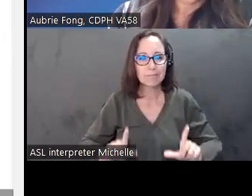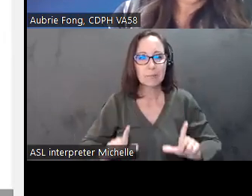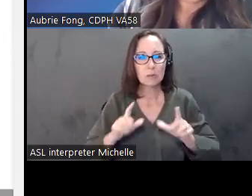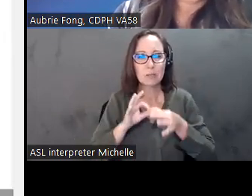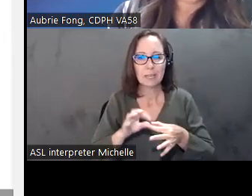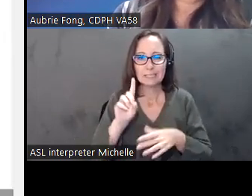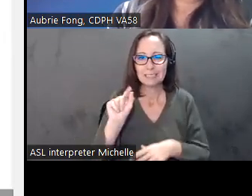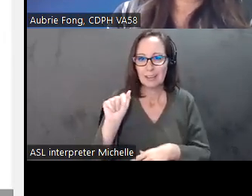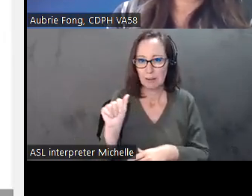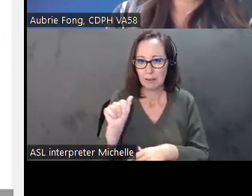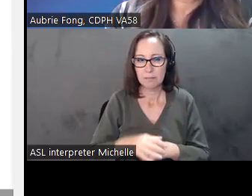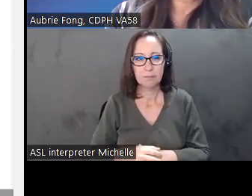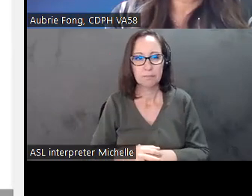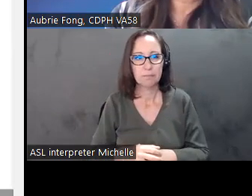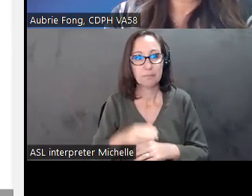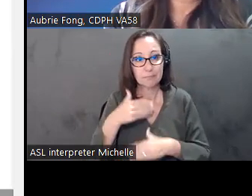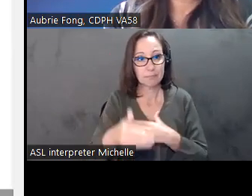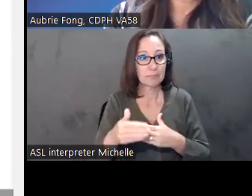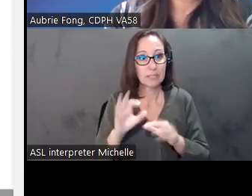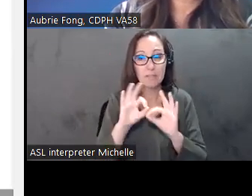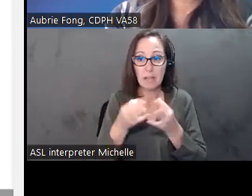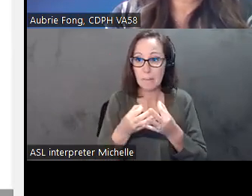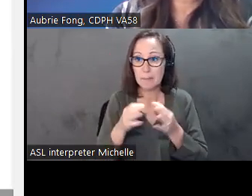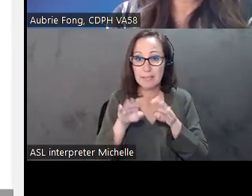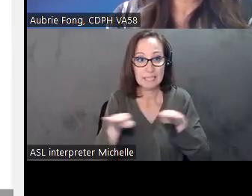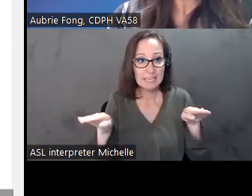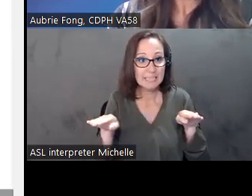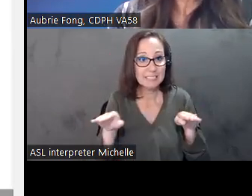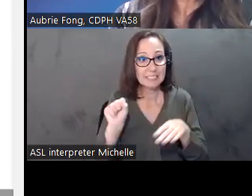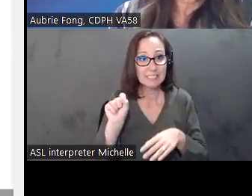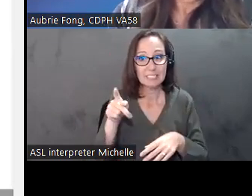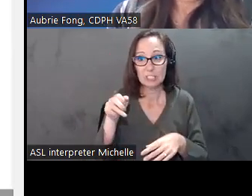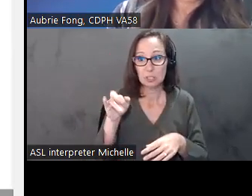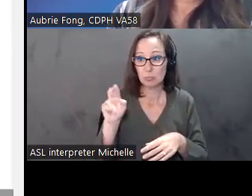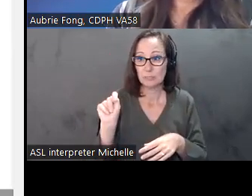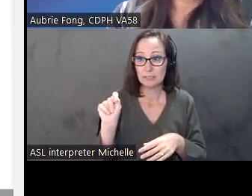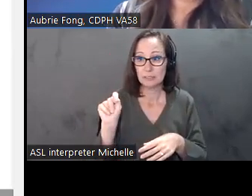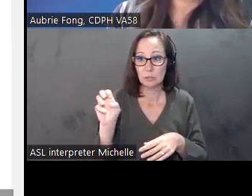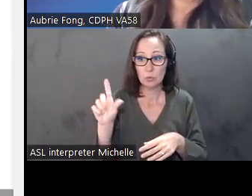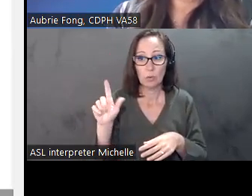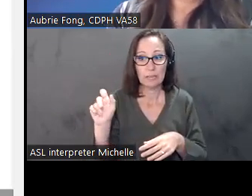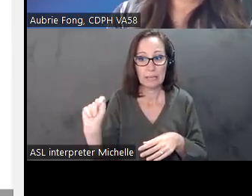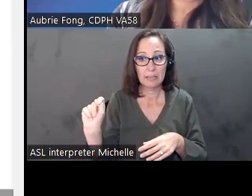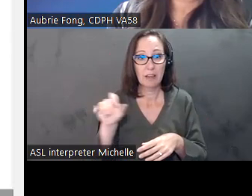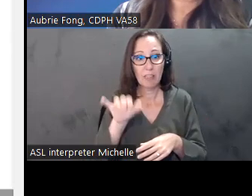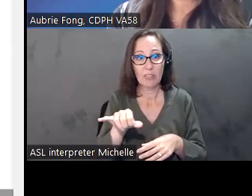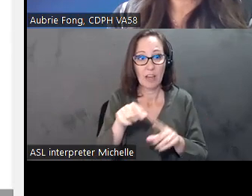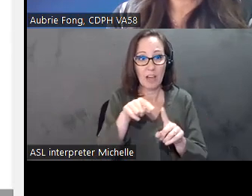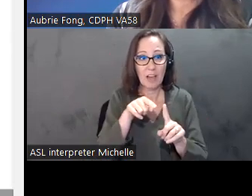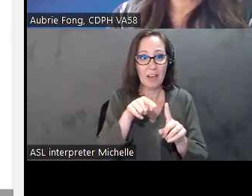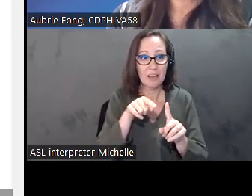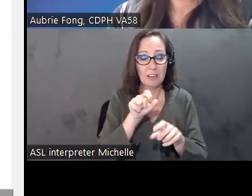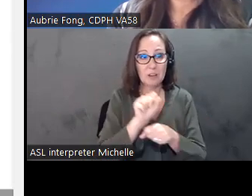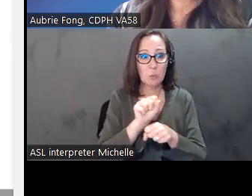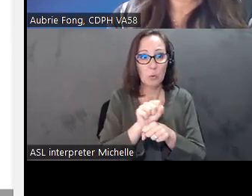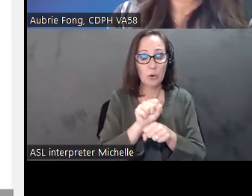pieces. And next is the Family and Kids Sprint Toolkit. And that is actually an effort that